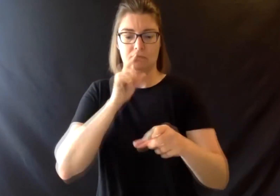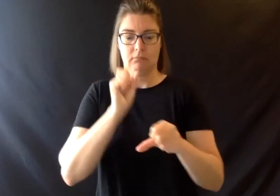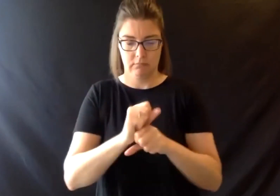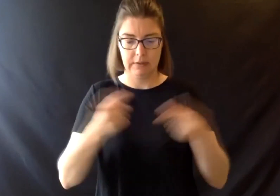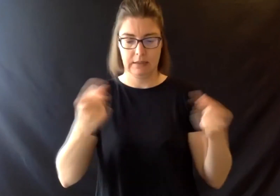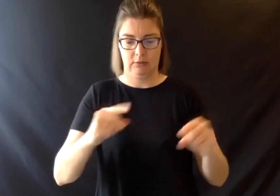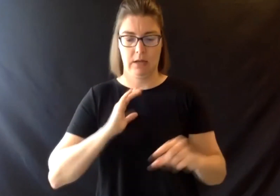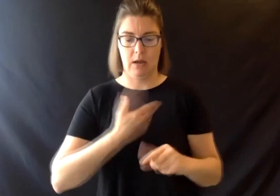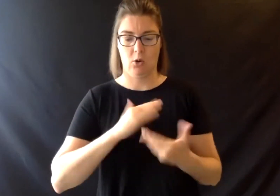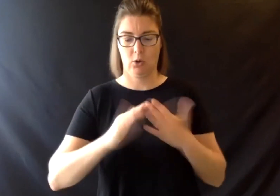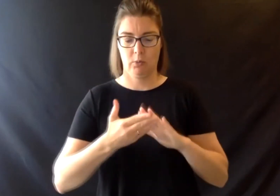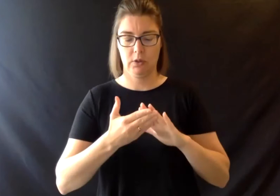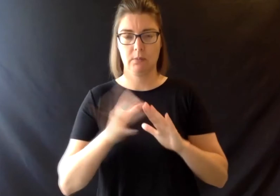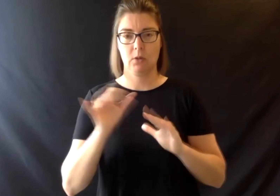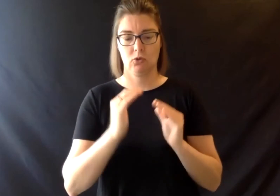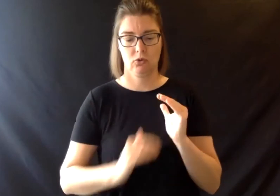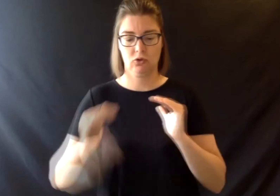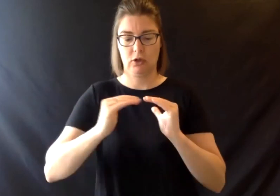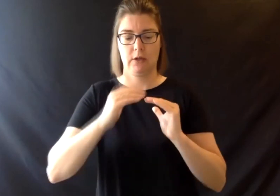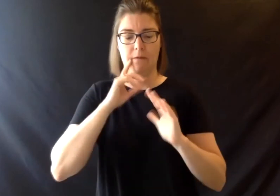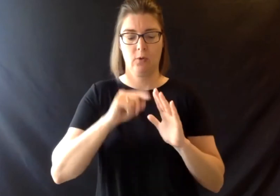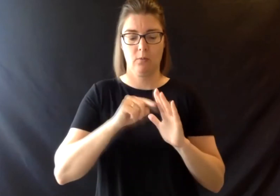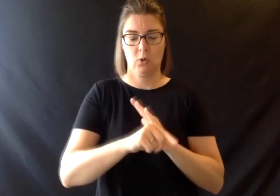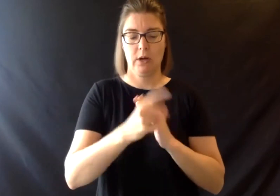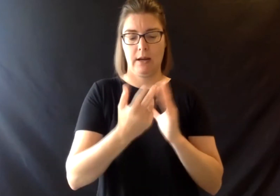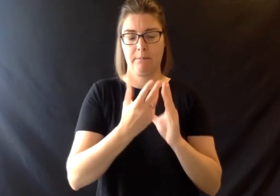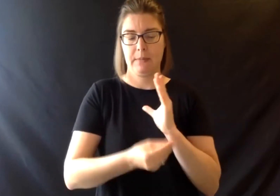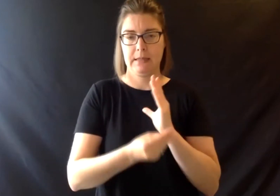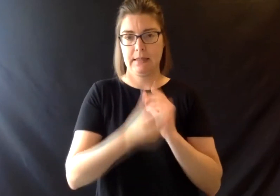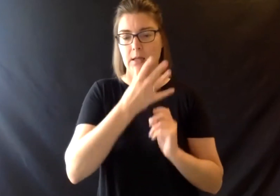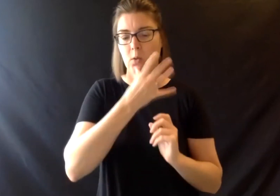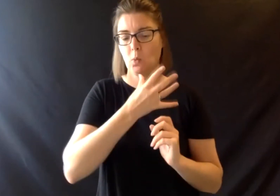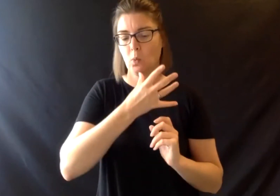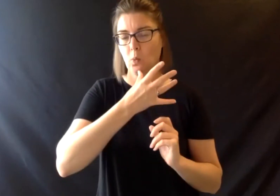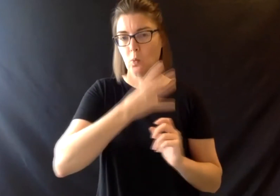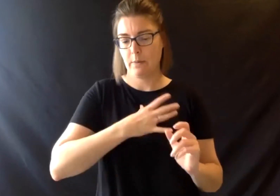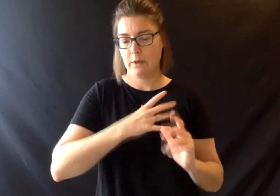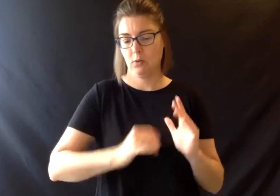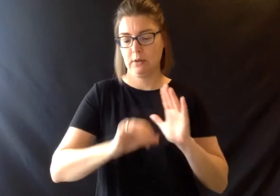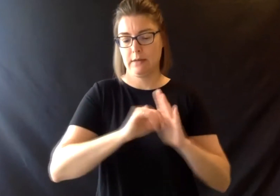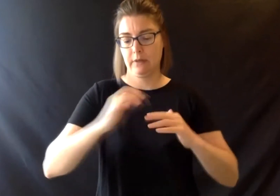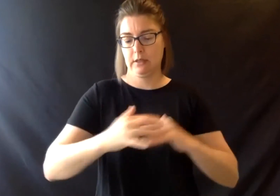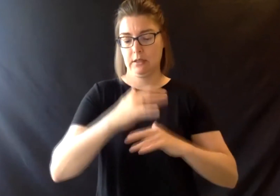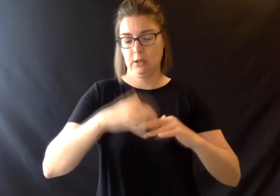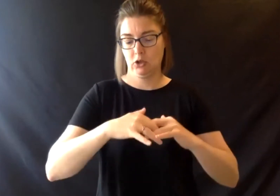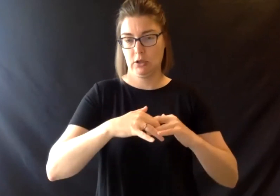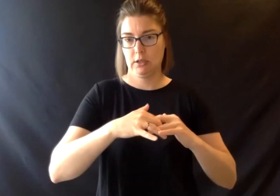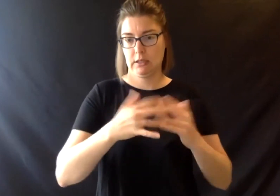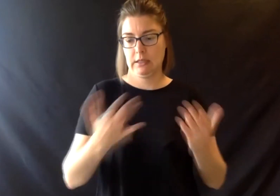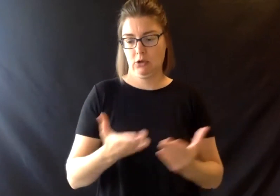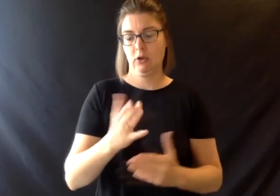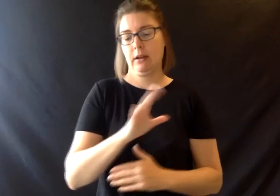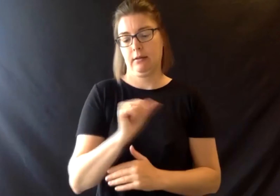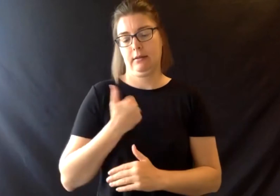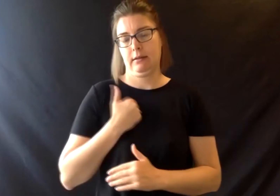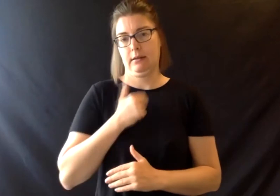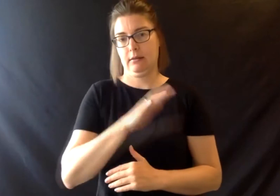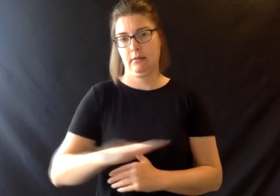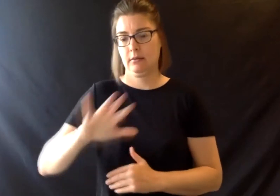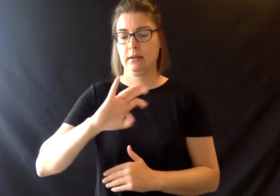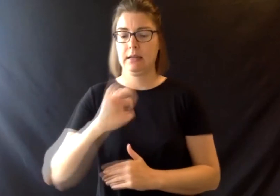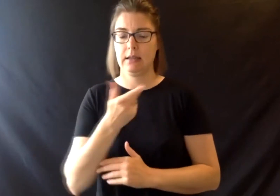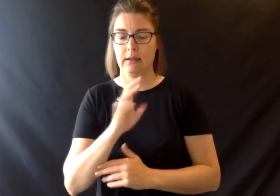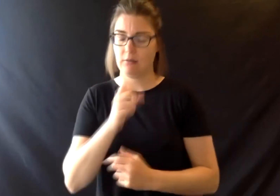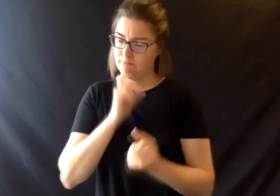bring justice for murdered and missing Indigenous women and girls across this country. White Ribbon and EGAL Canada would like to assert its firm